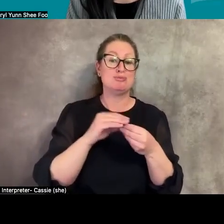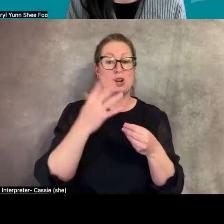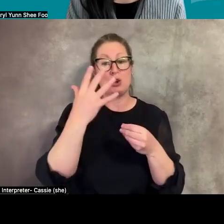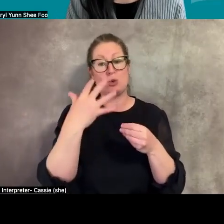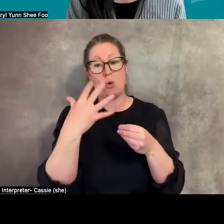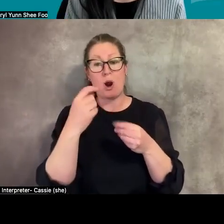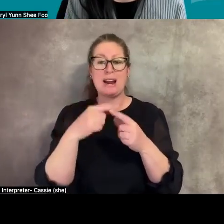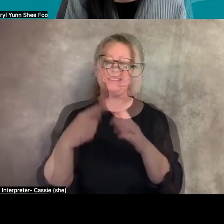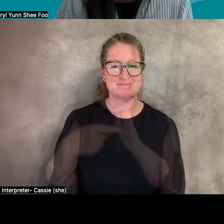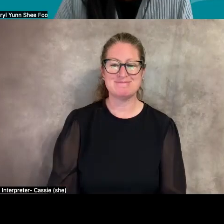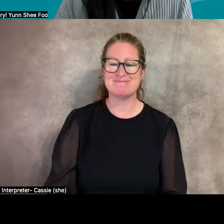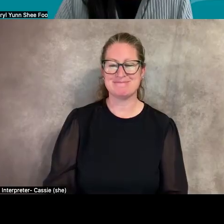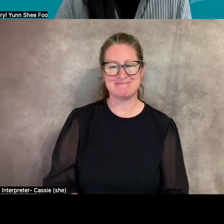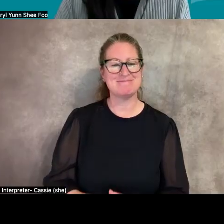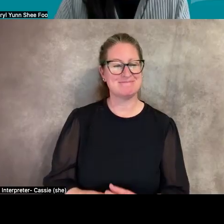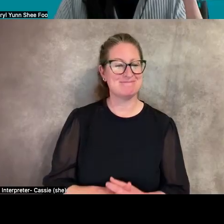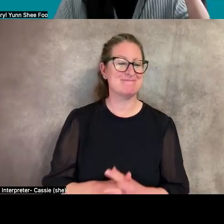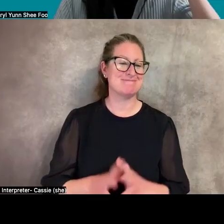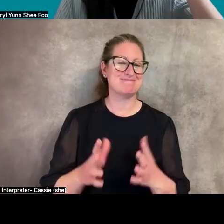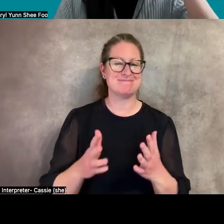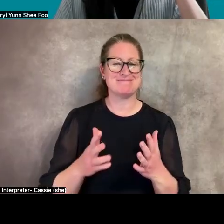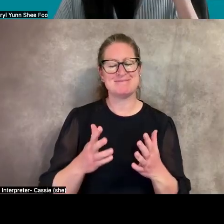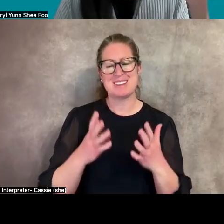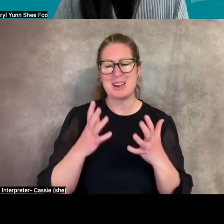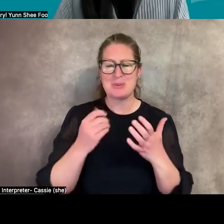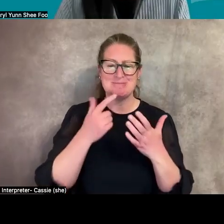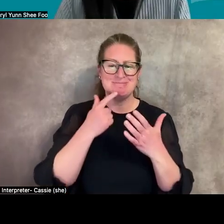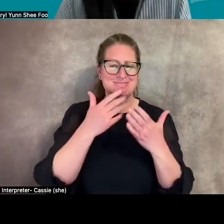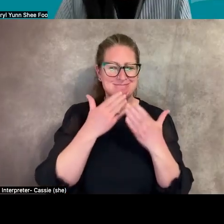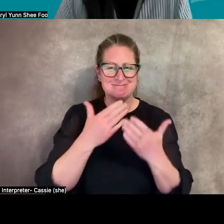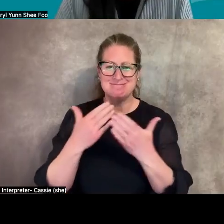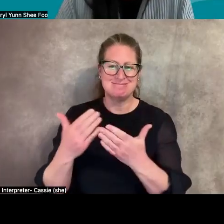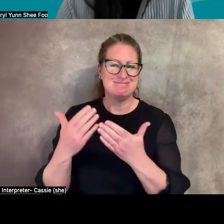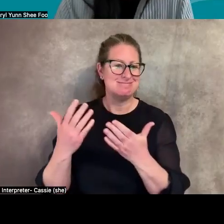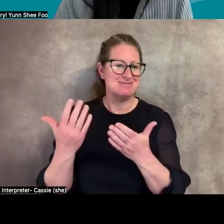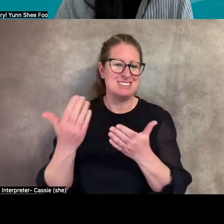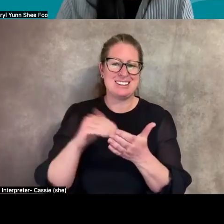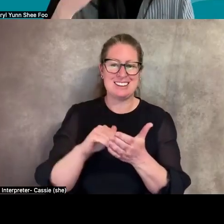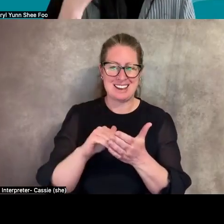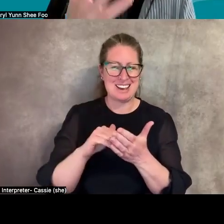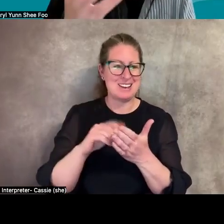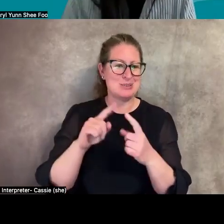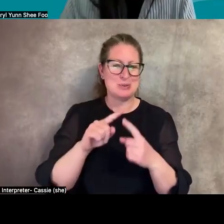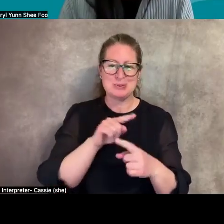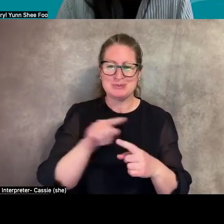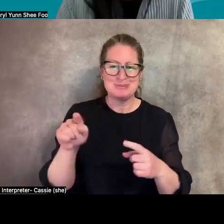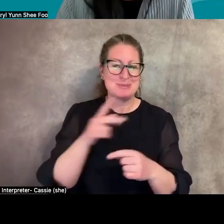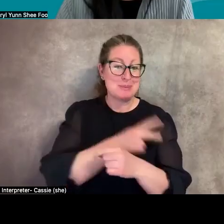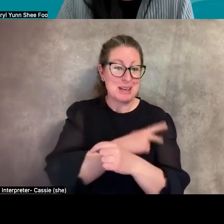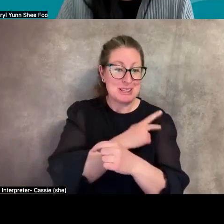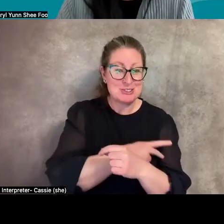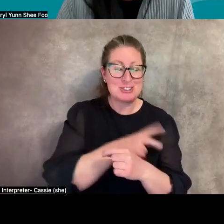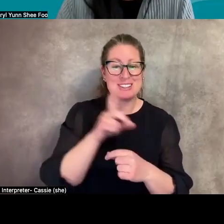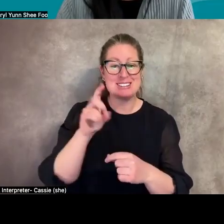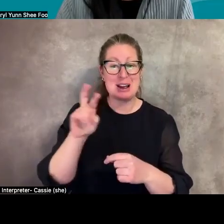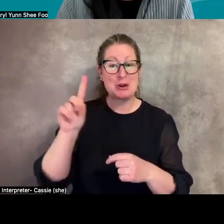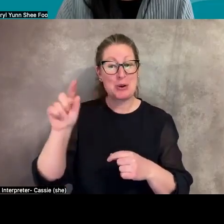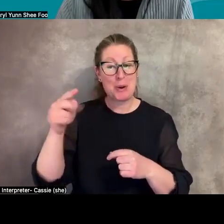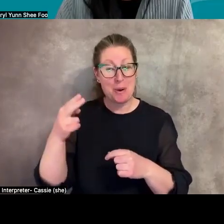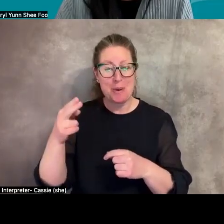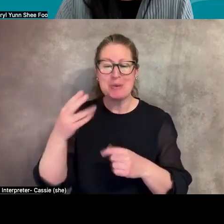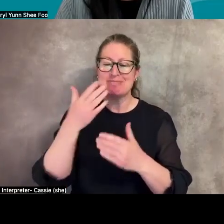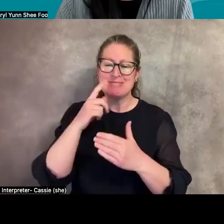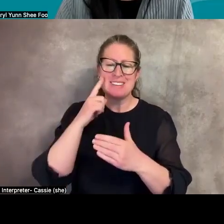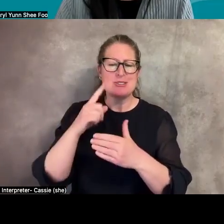to be shared. Thank you again to the patients as well as Dr. Coole for sharing